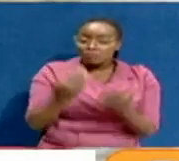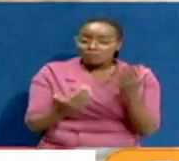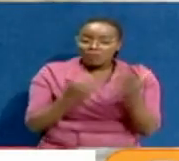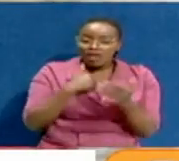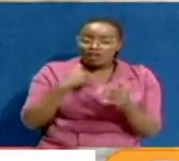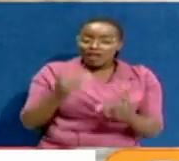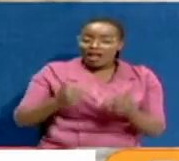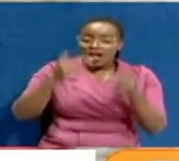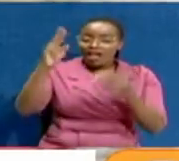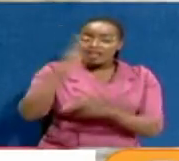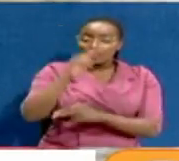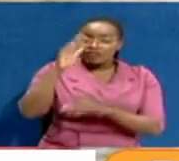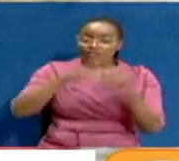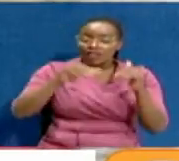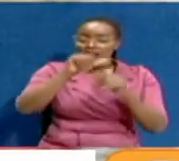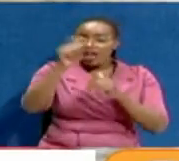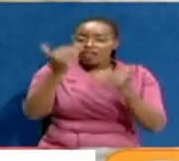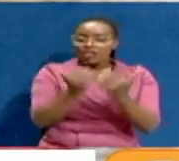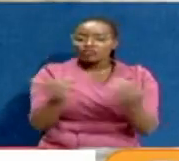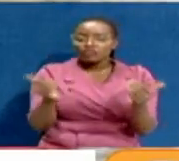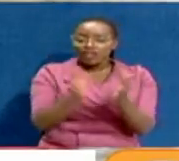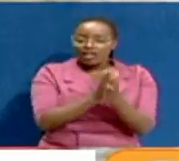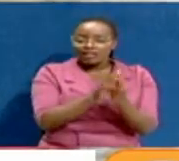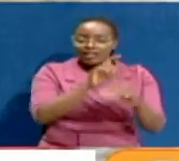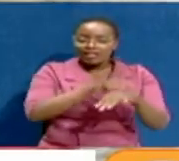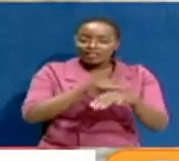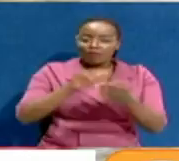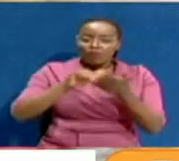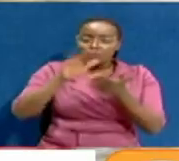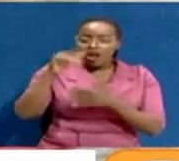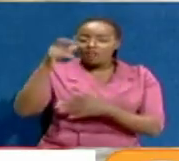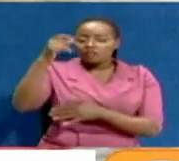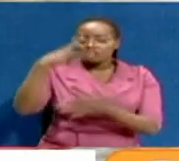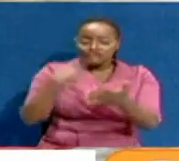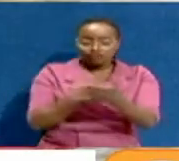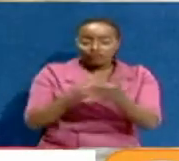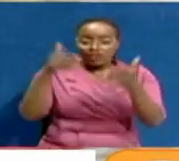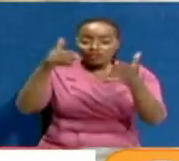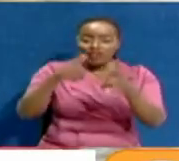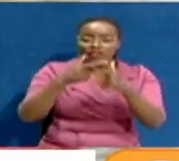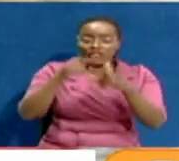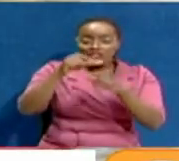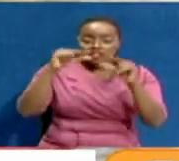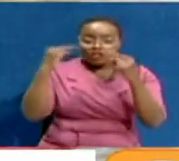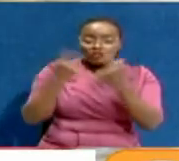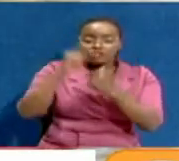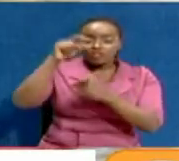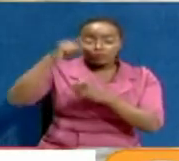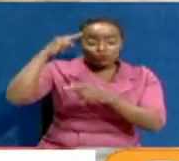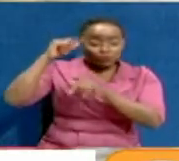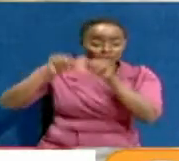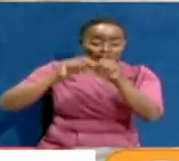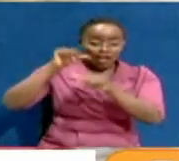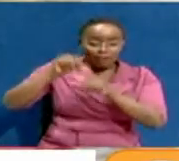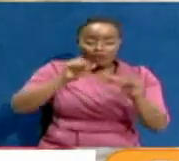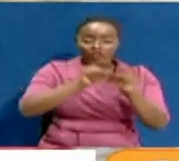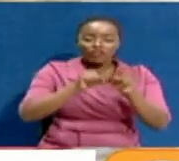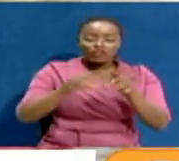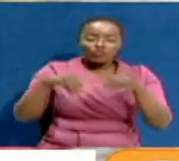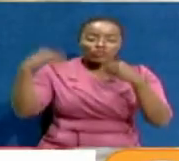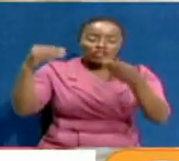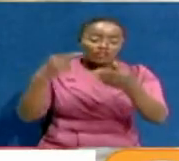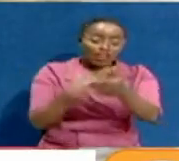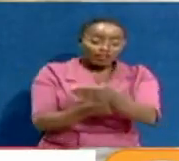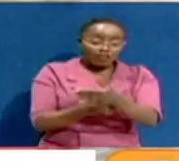considerably higher risk than other children. And when more vaccine becomes available, that's a group that we should think about